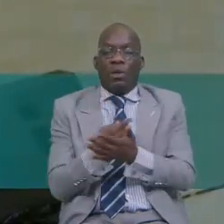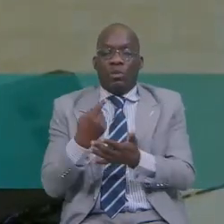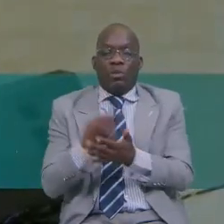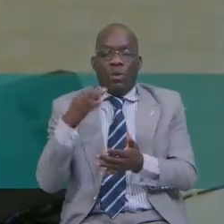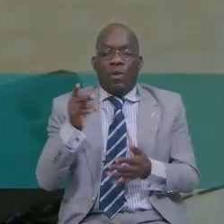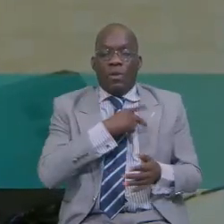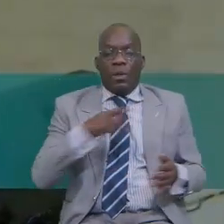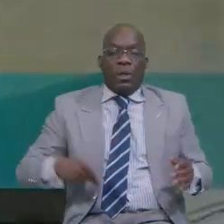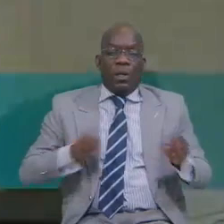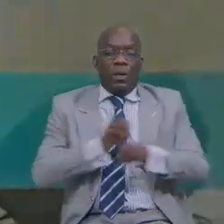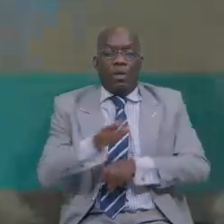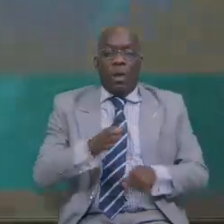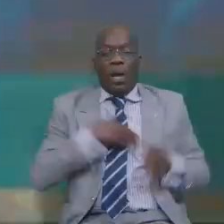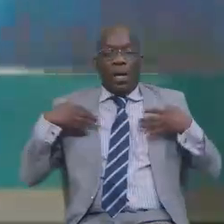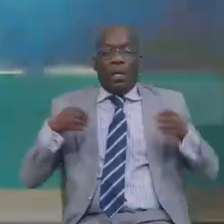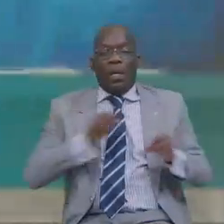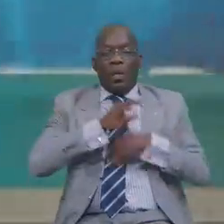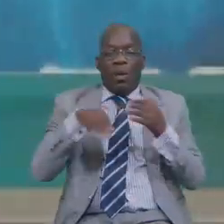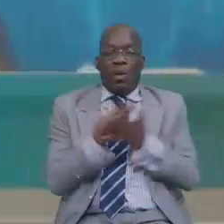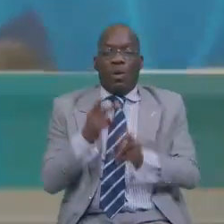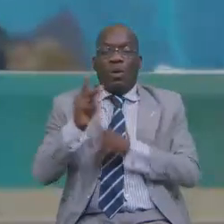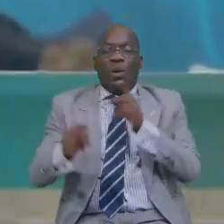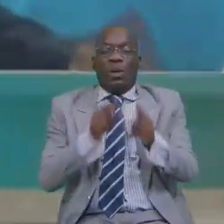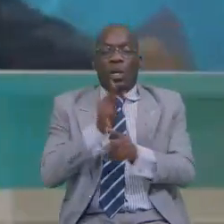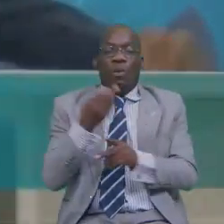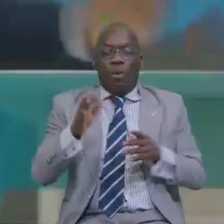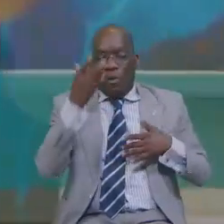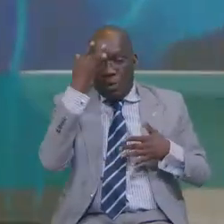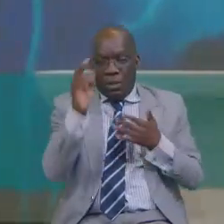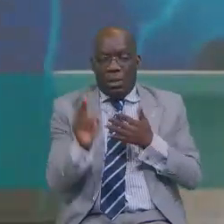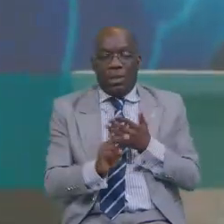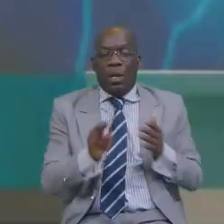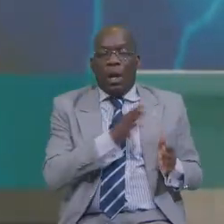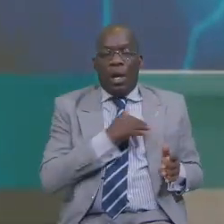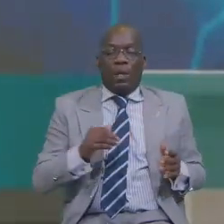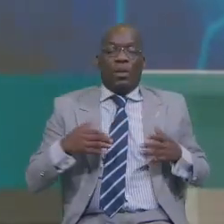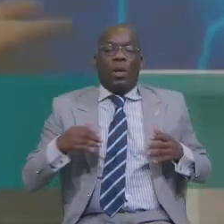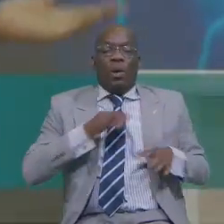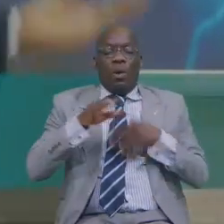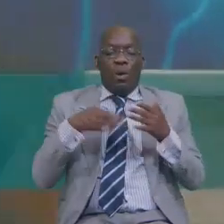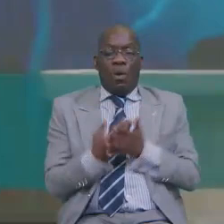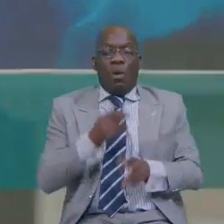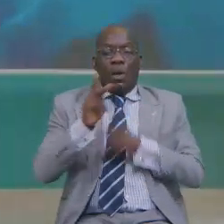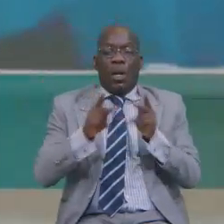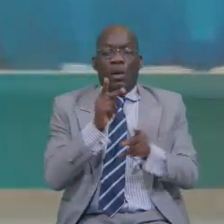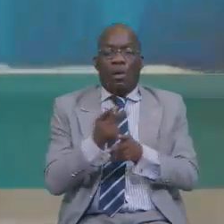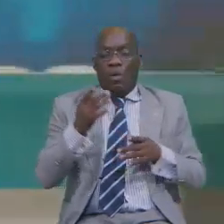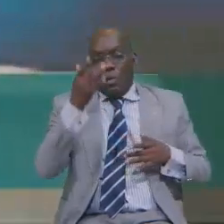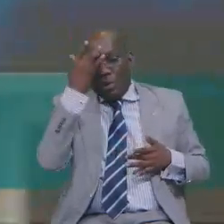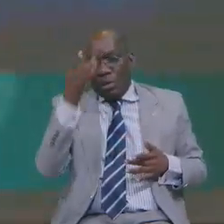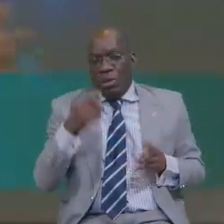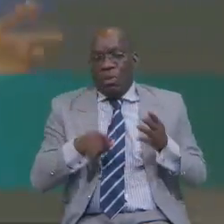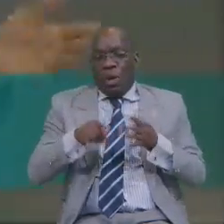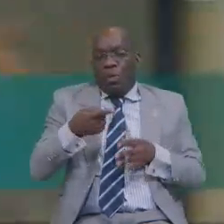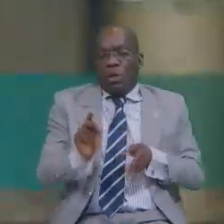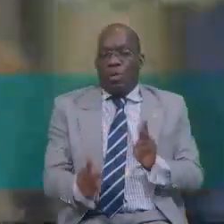among the people. He was teaching, he was preaching, he was healing. If he came back here and he